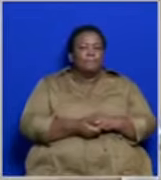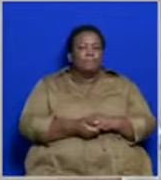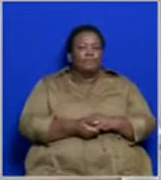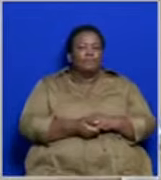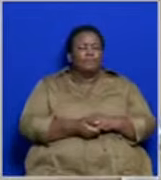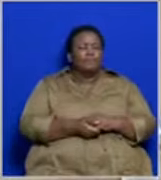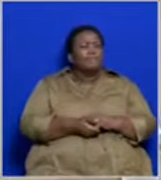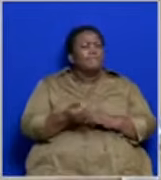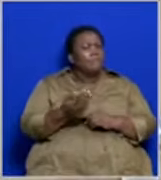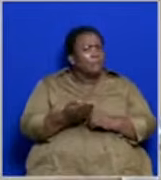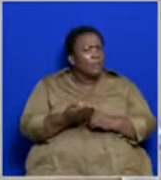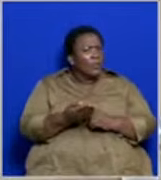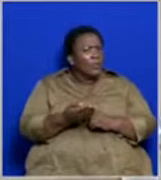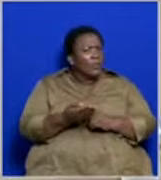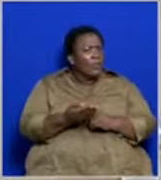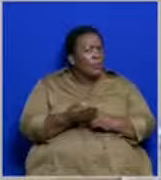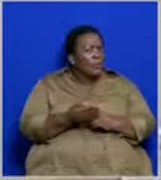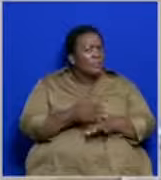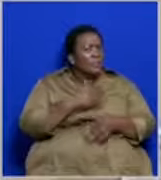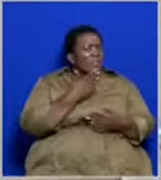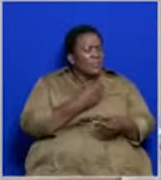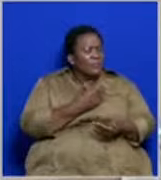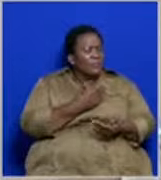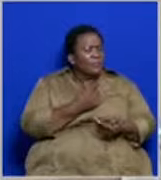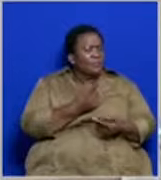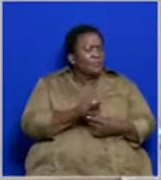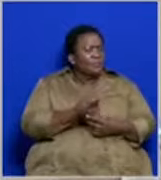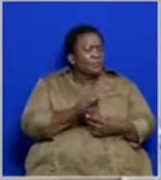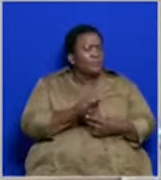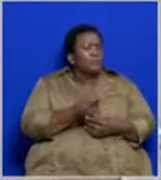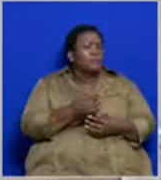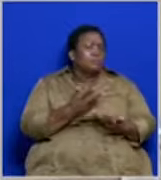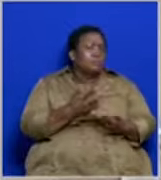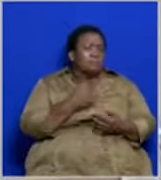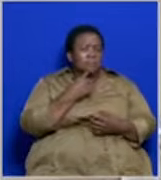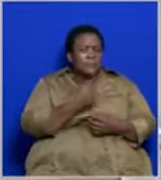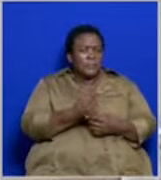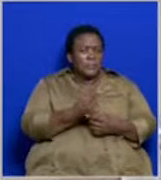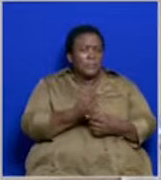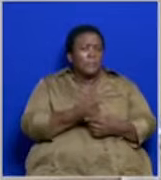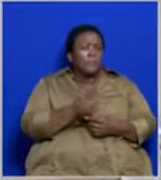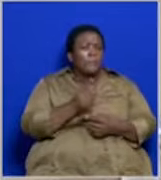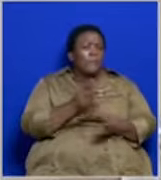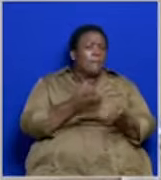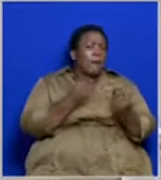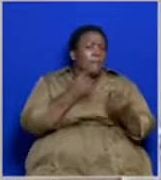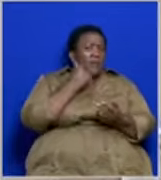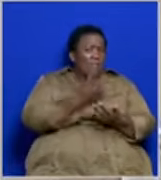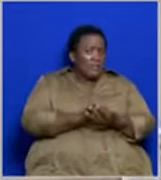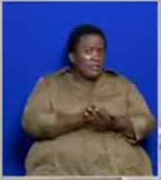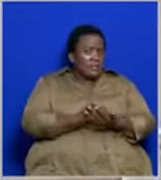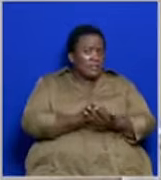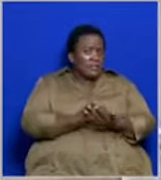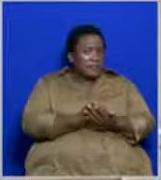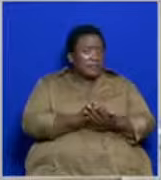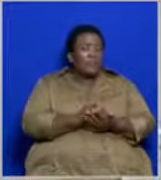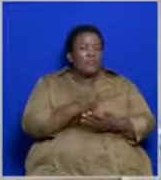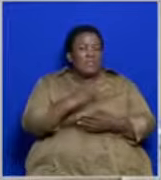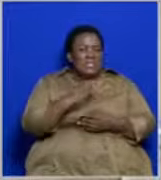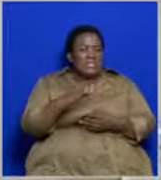Thank you. You then say you obtained evidence of CCTV footage.